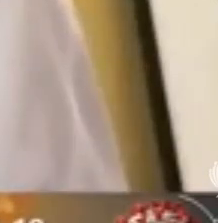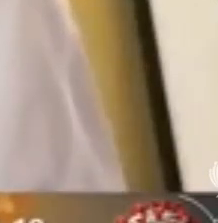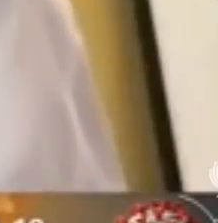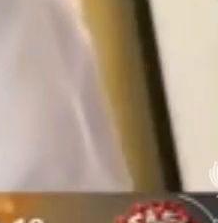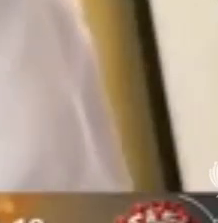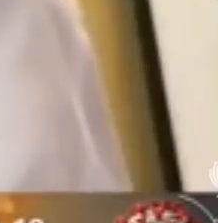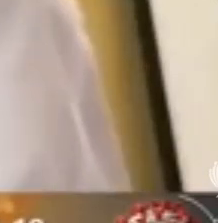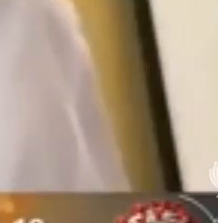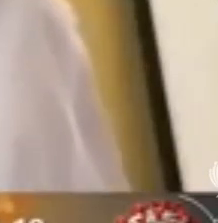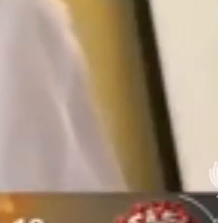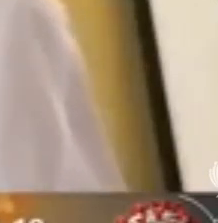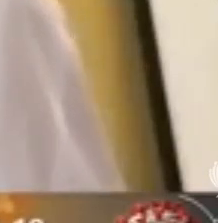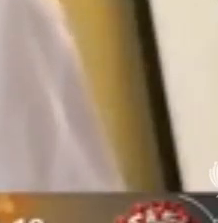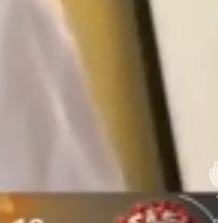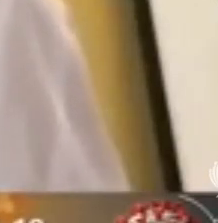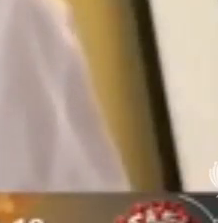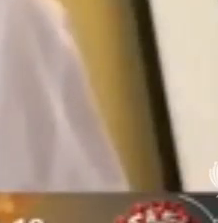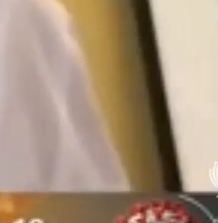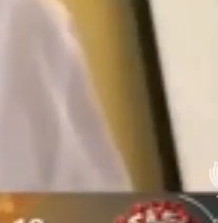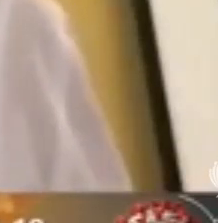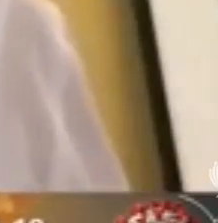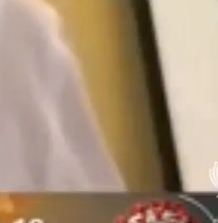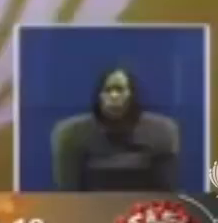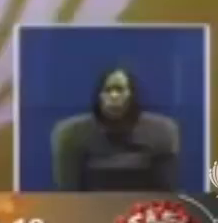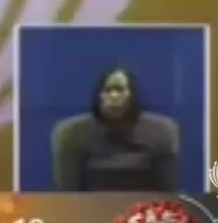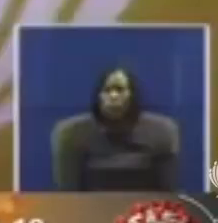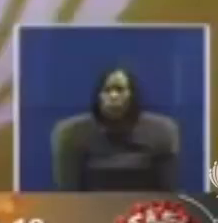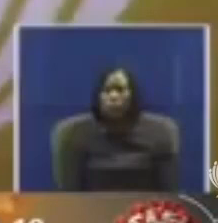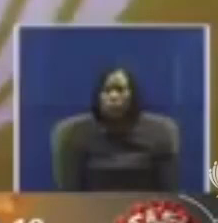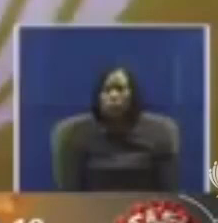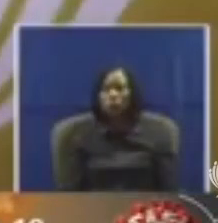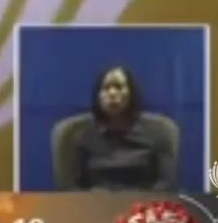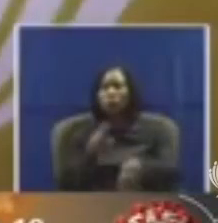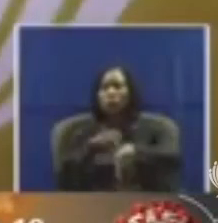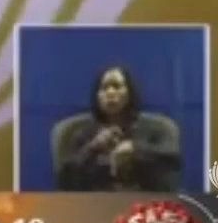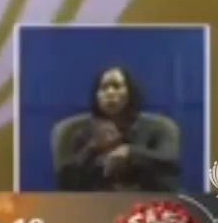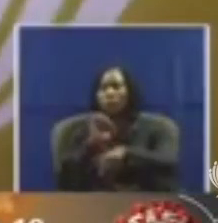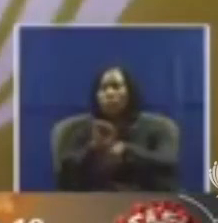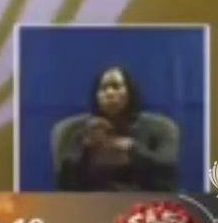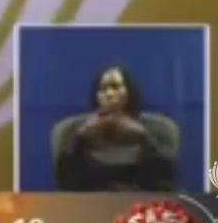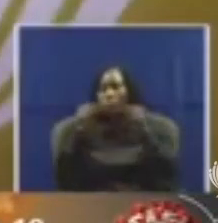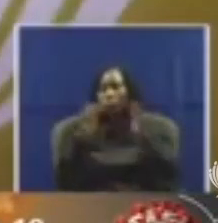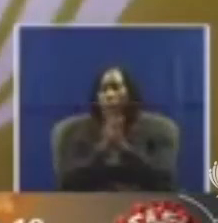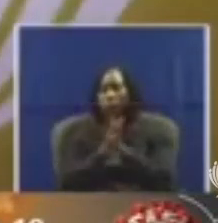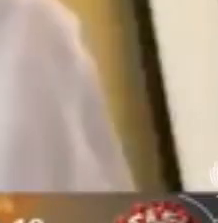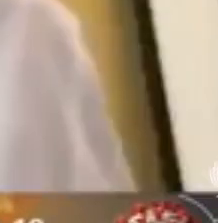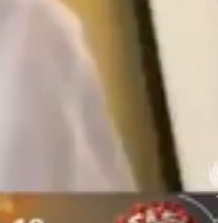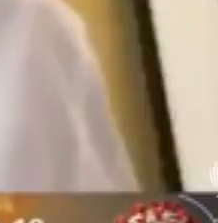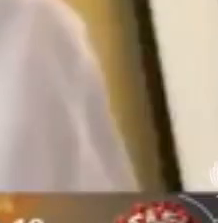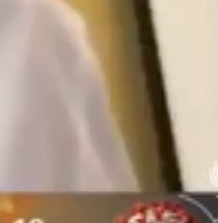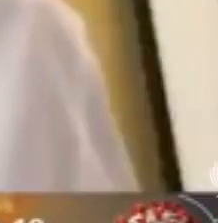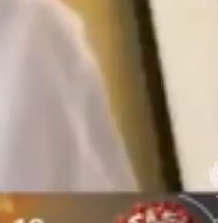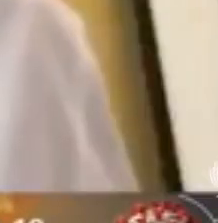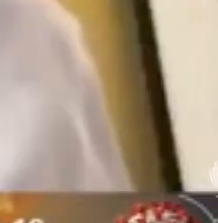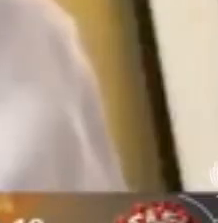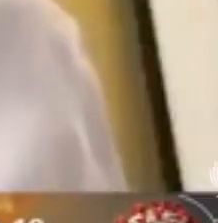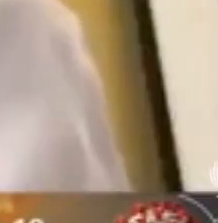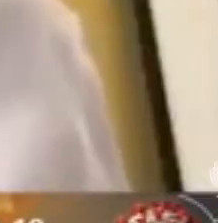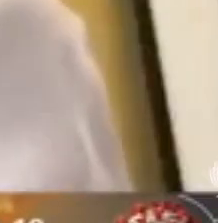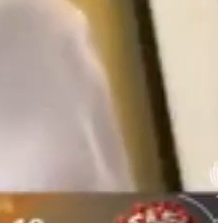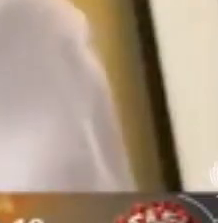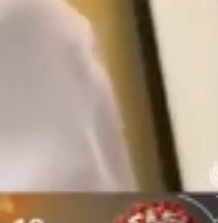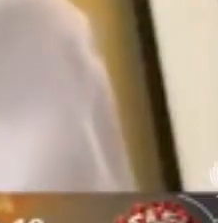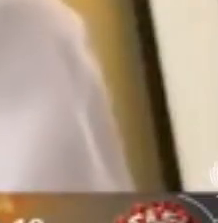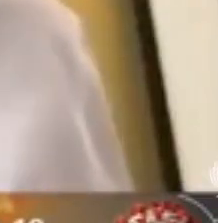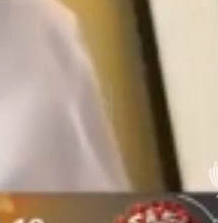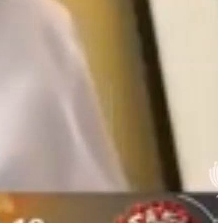taken by the administrator. This thing of just casting aspersions to our institutions, Honorable House Chair, is